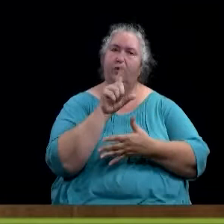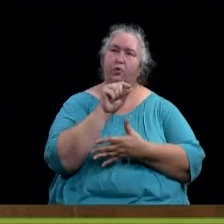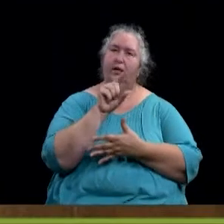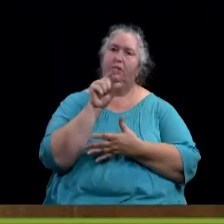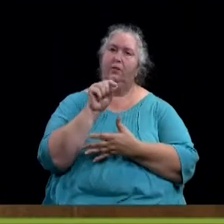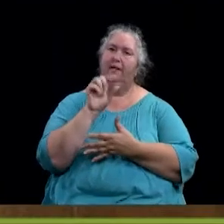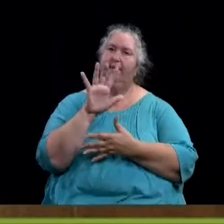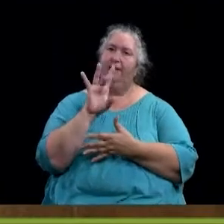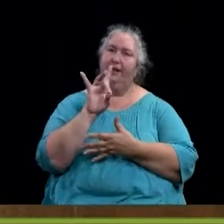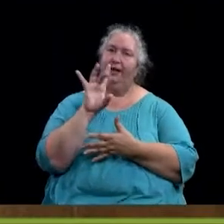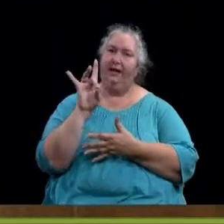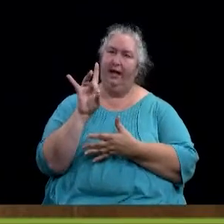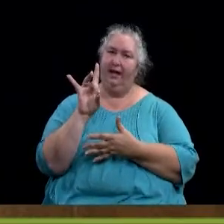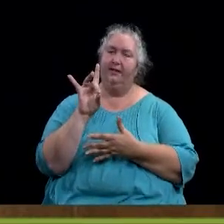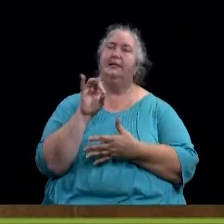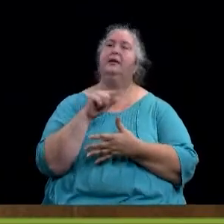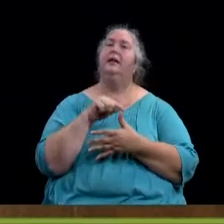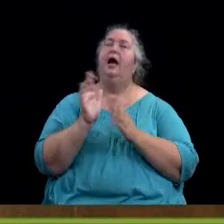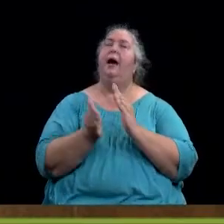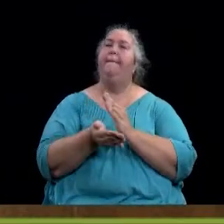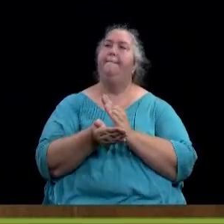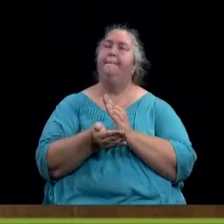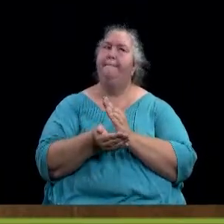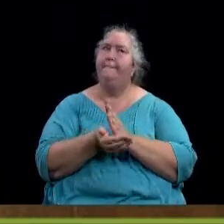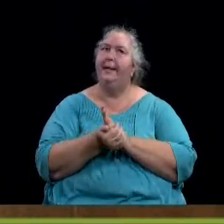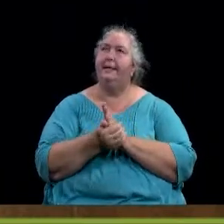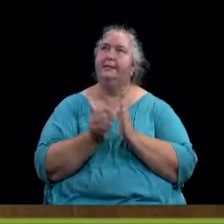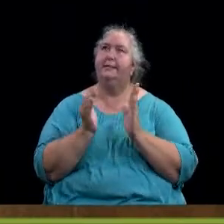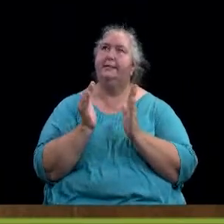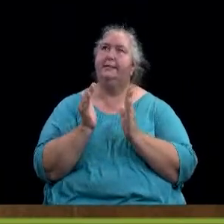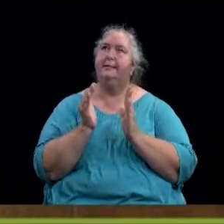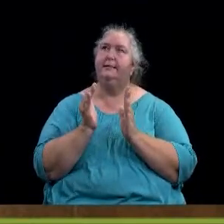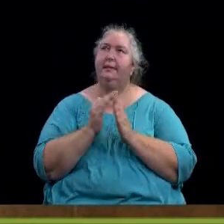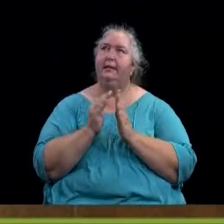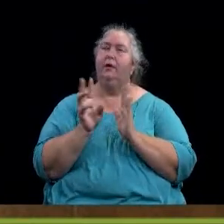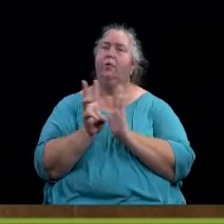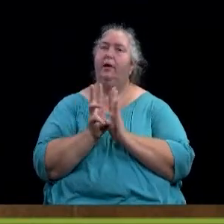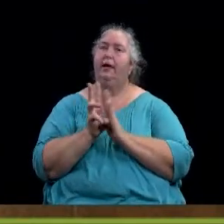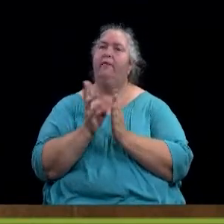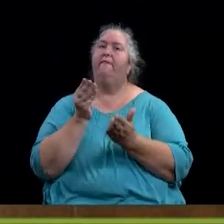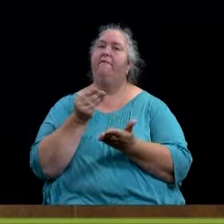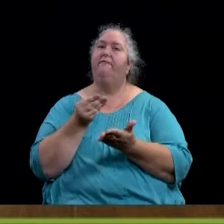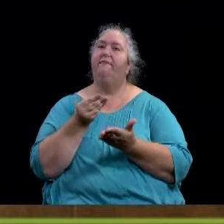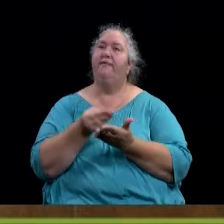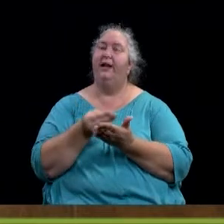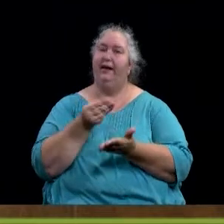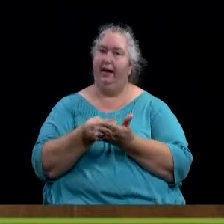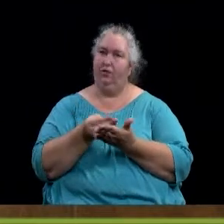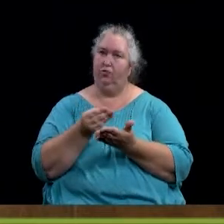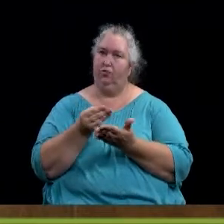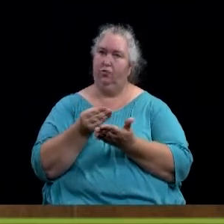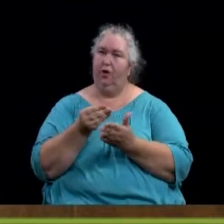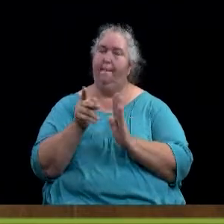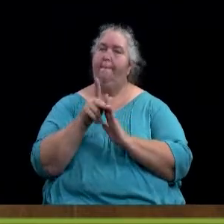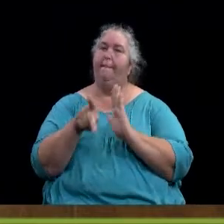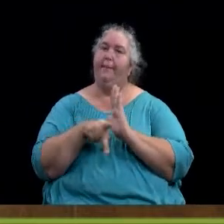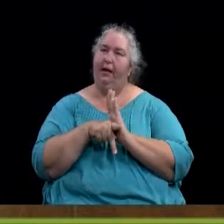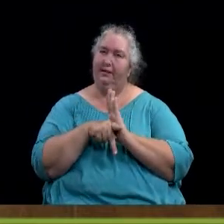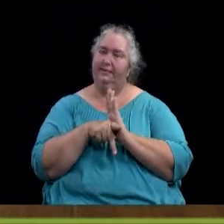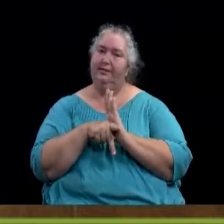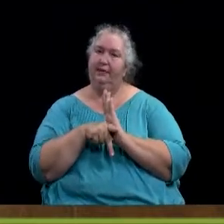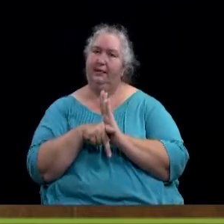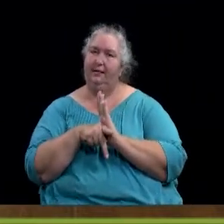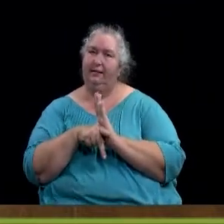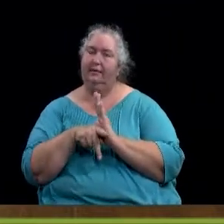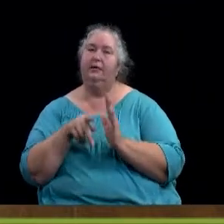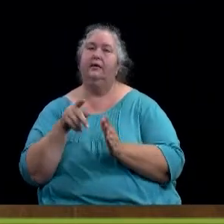Waco financial management policy statements concerning the unassigned fund balance goal for the general fund. This item takes us from a